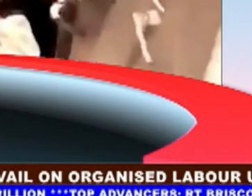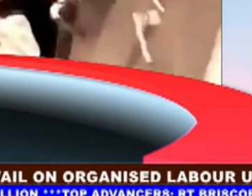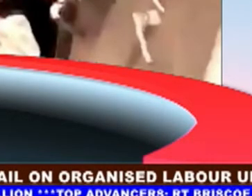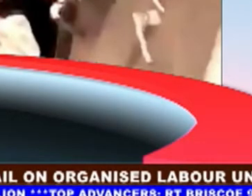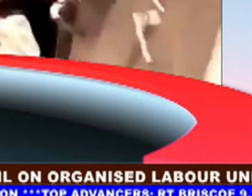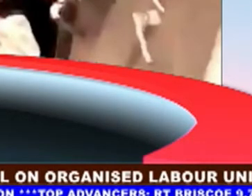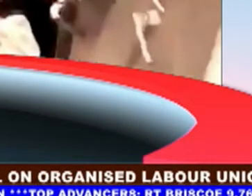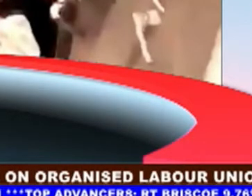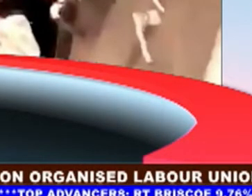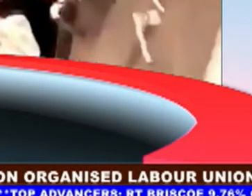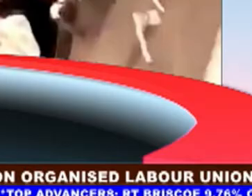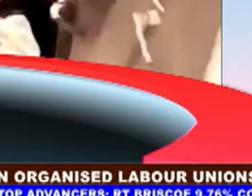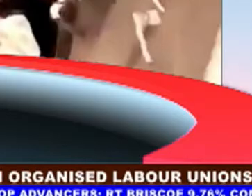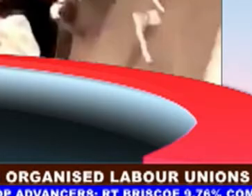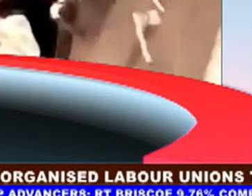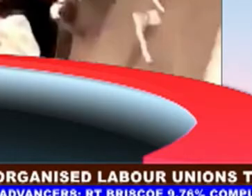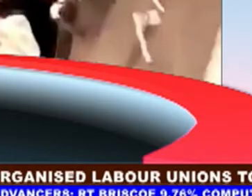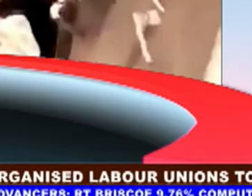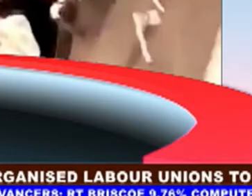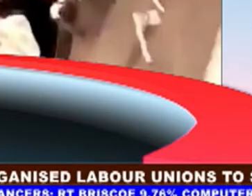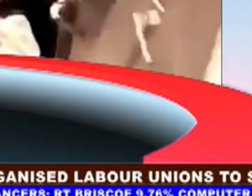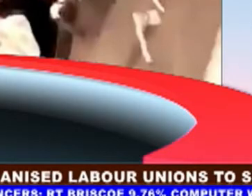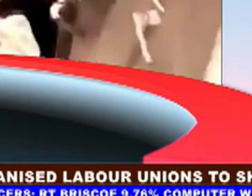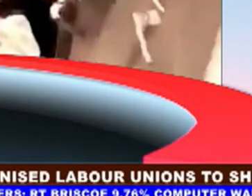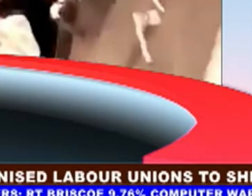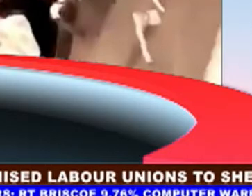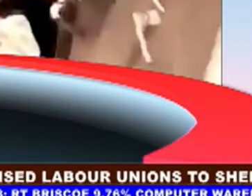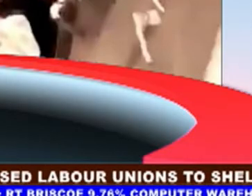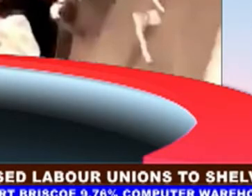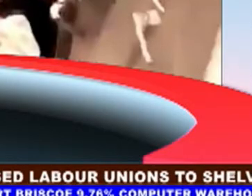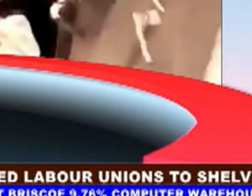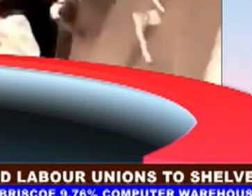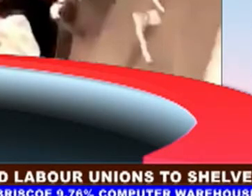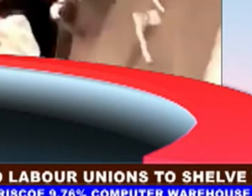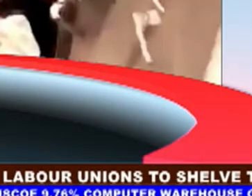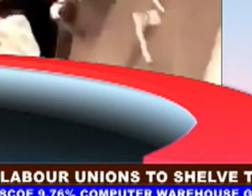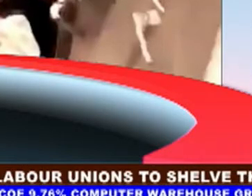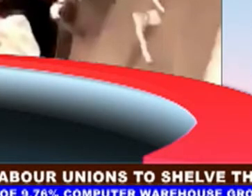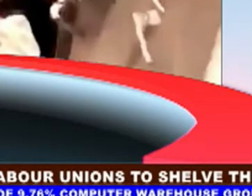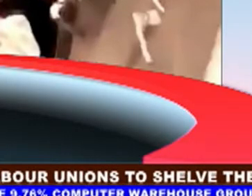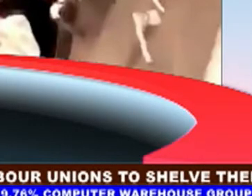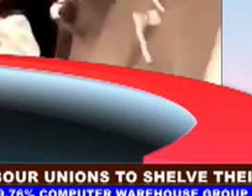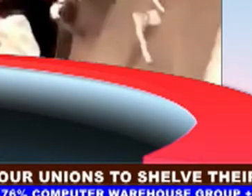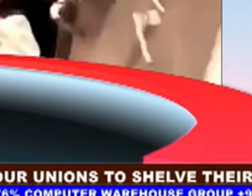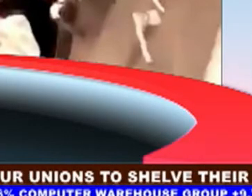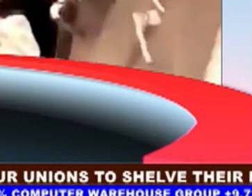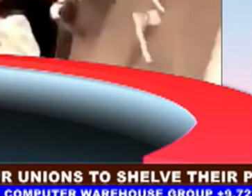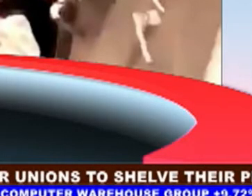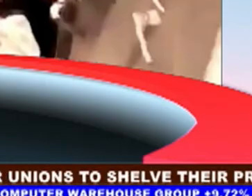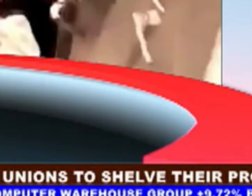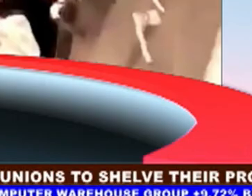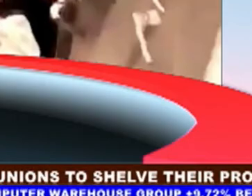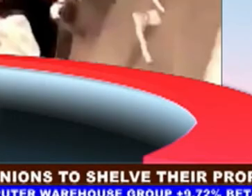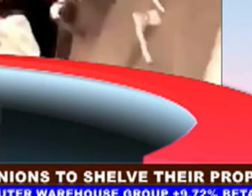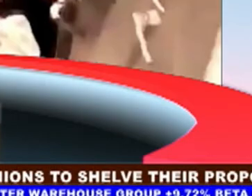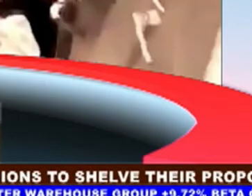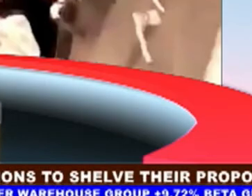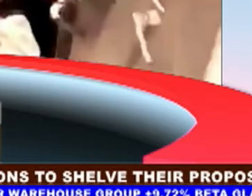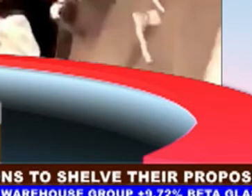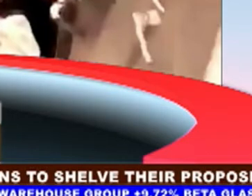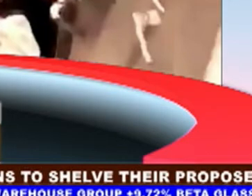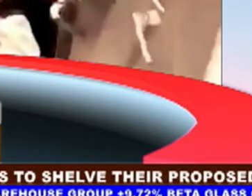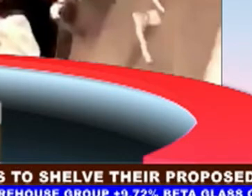public. Elizabeth Omoruyi reports that the document launched by the Ministry of Women Affairs in conjunction with USAID and